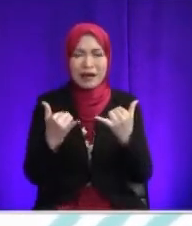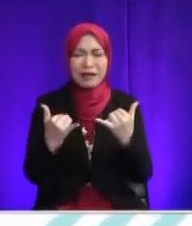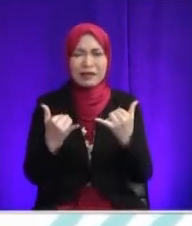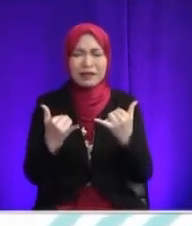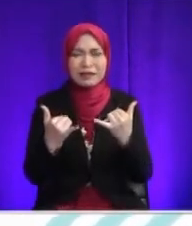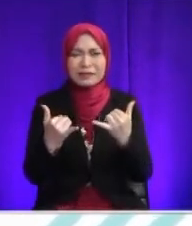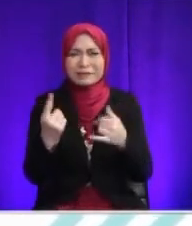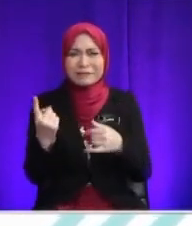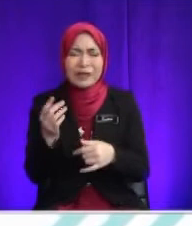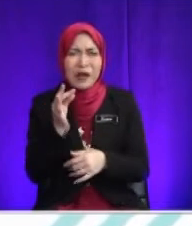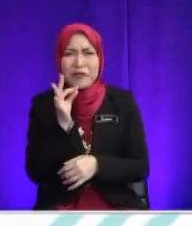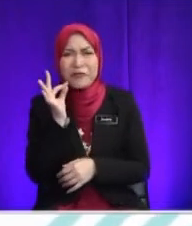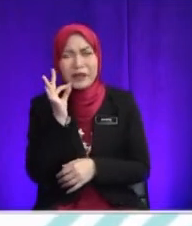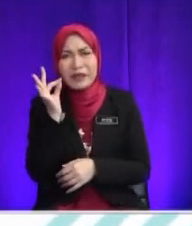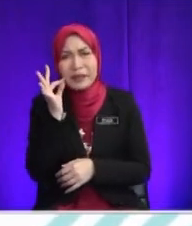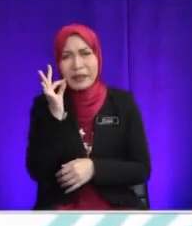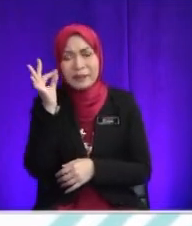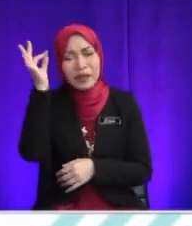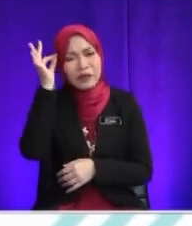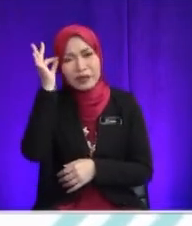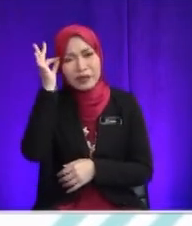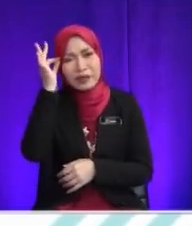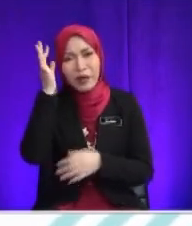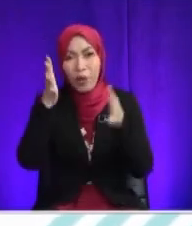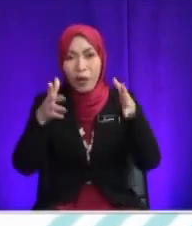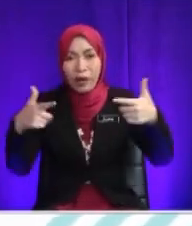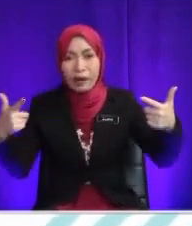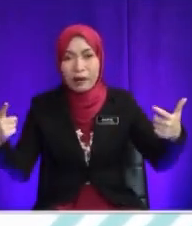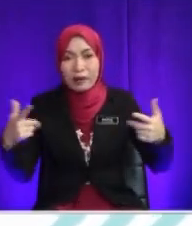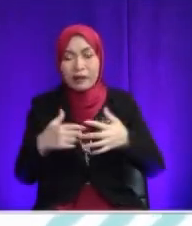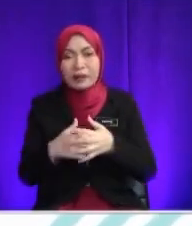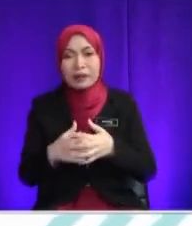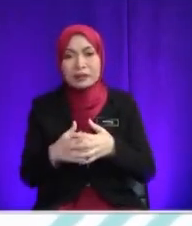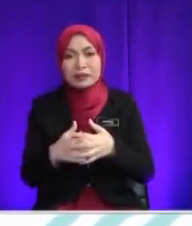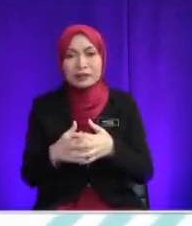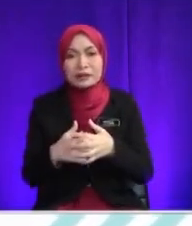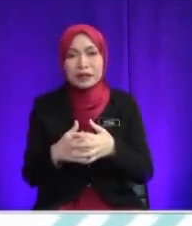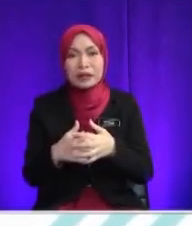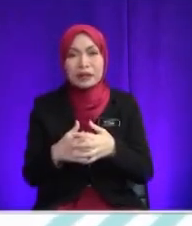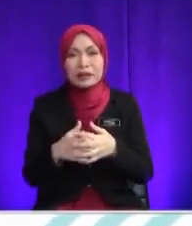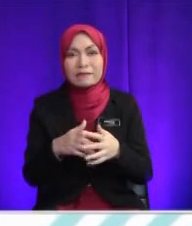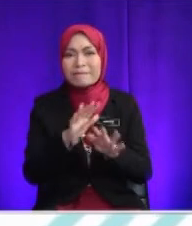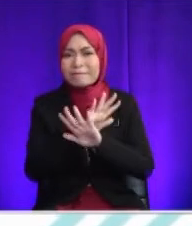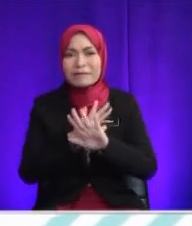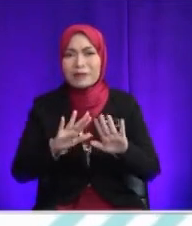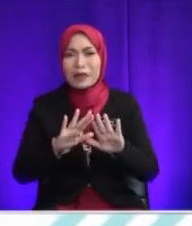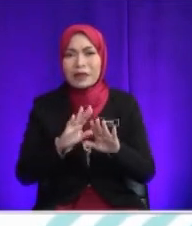She thinks people treat her unfairly. Okay, why not the answer is A? What do you think about A? Is it mentioned in the audio?